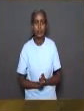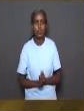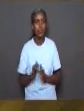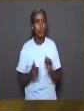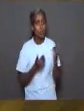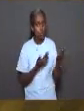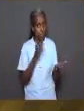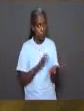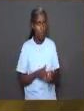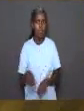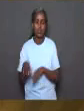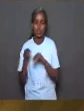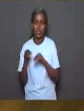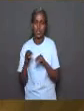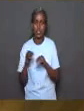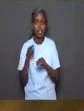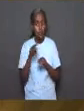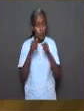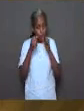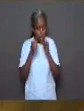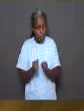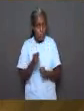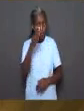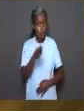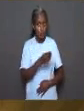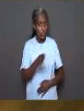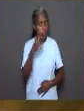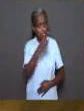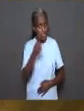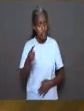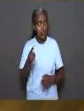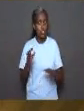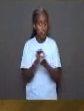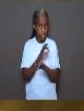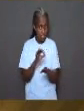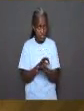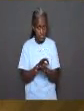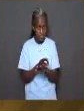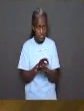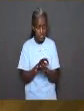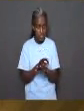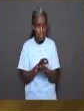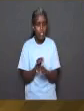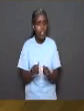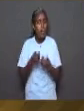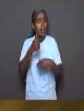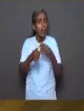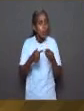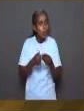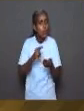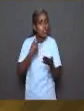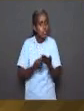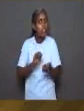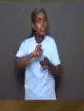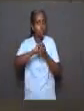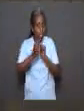Welcome back, students. Were you able to graph each of the functions? How about their